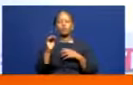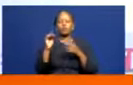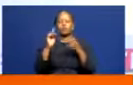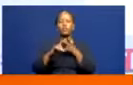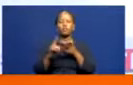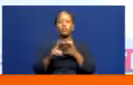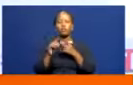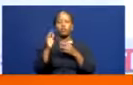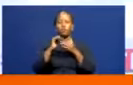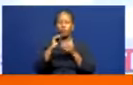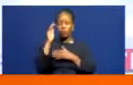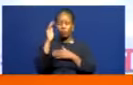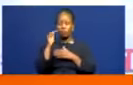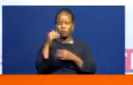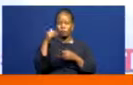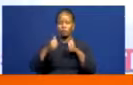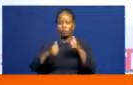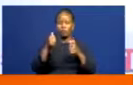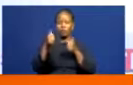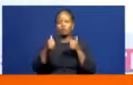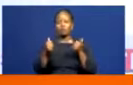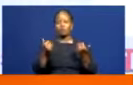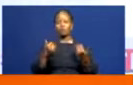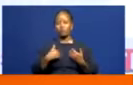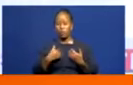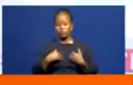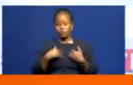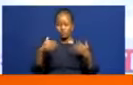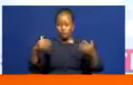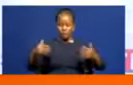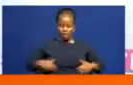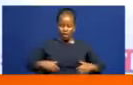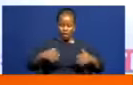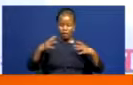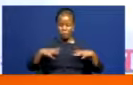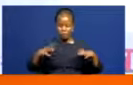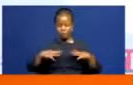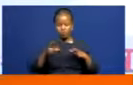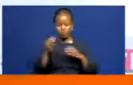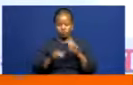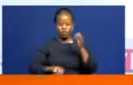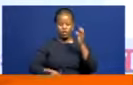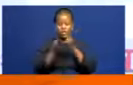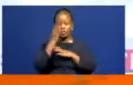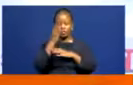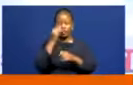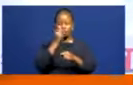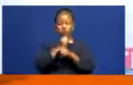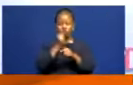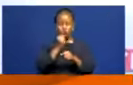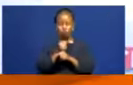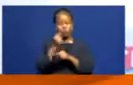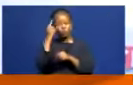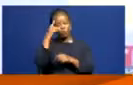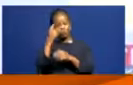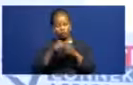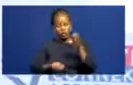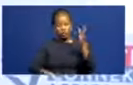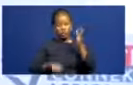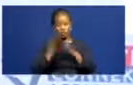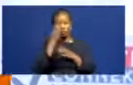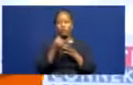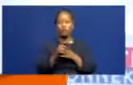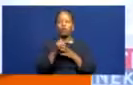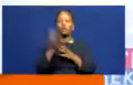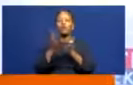and opportunity, where young people are empowered to create jobs and drive economic growth. Let us build